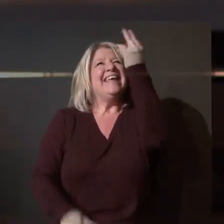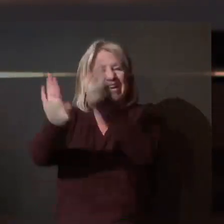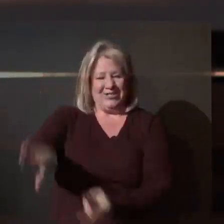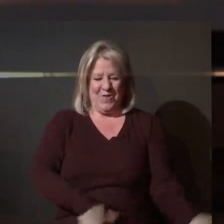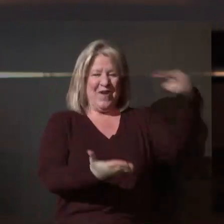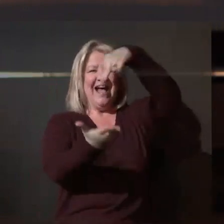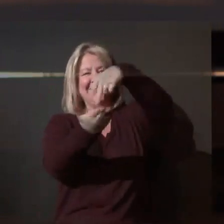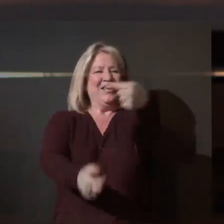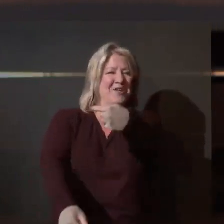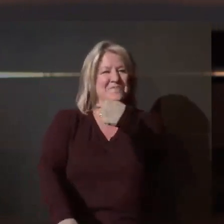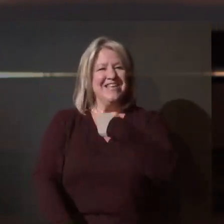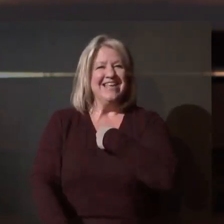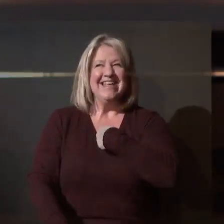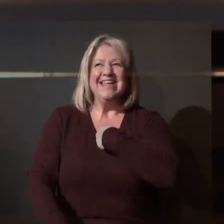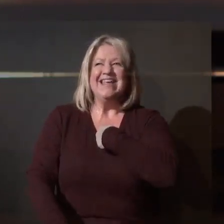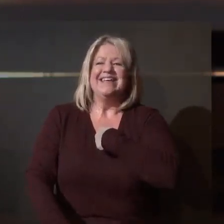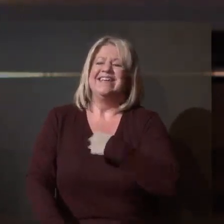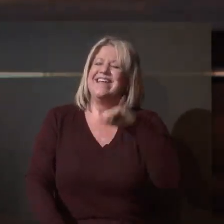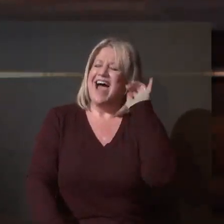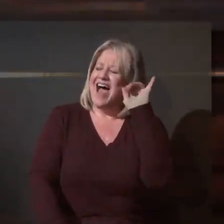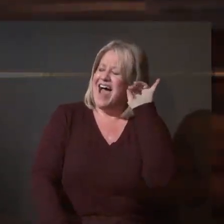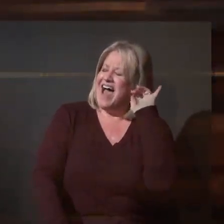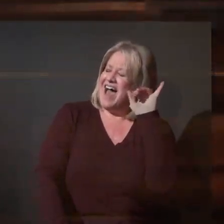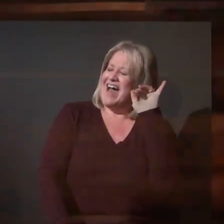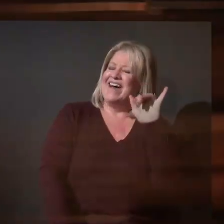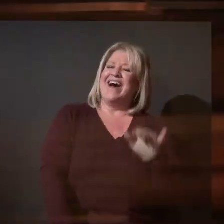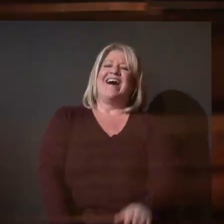who has resurrected me.